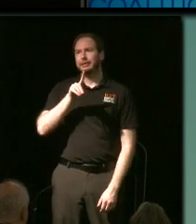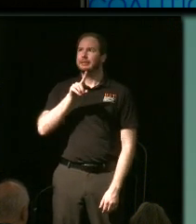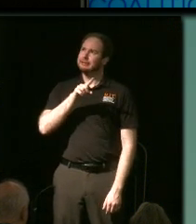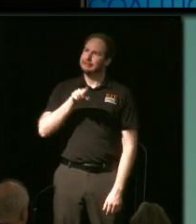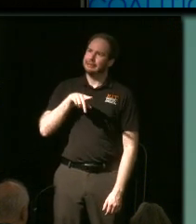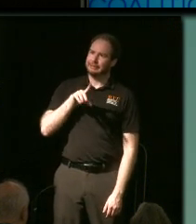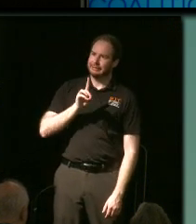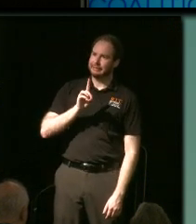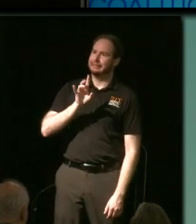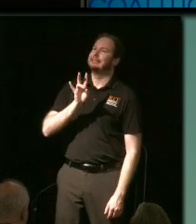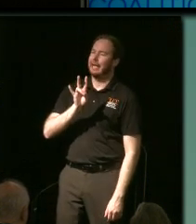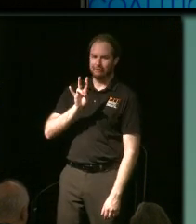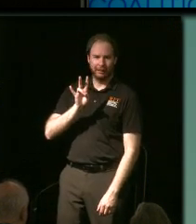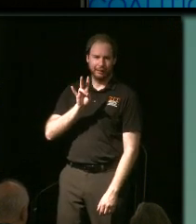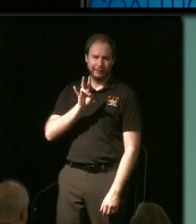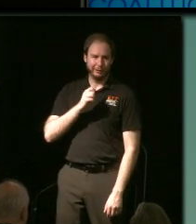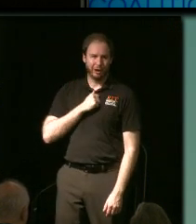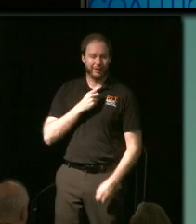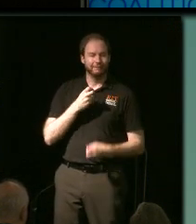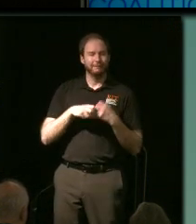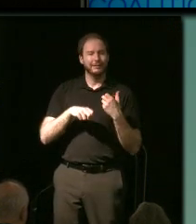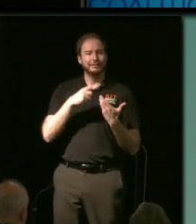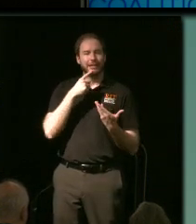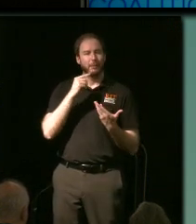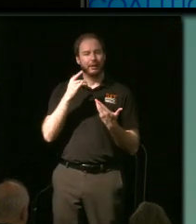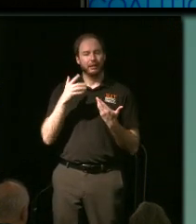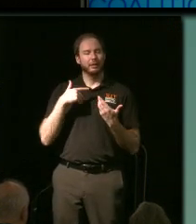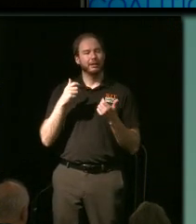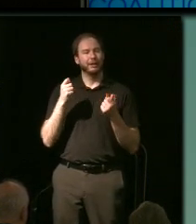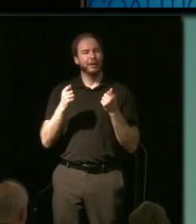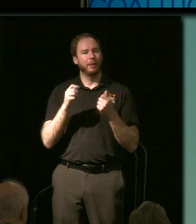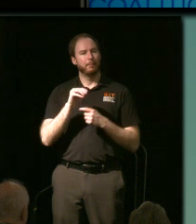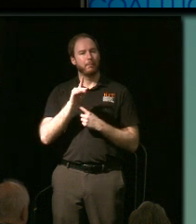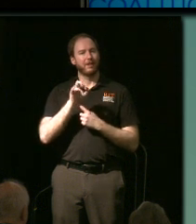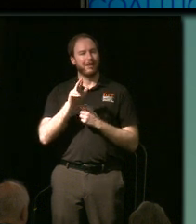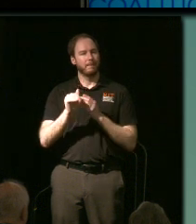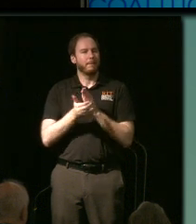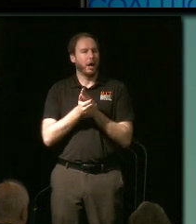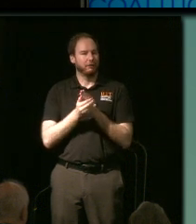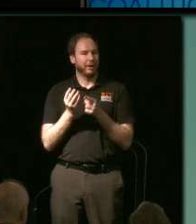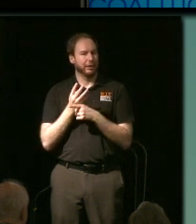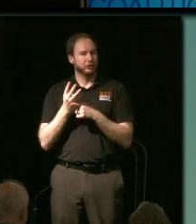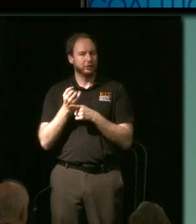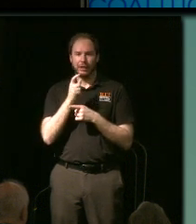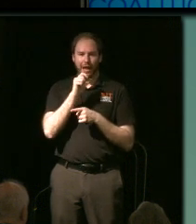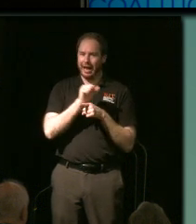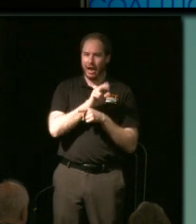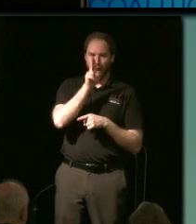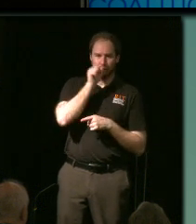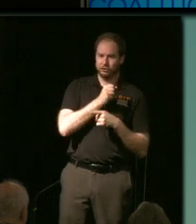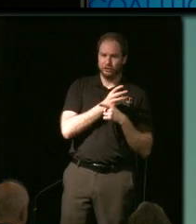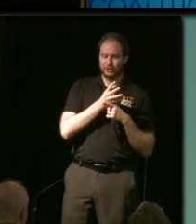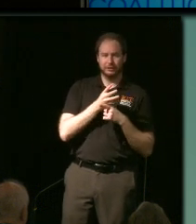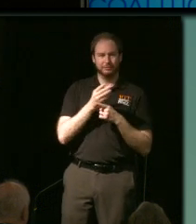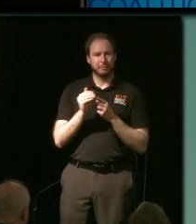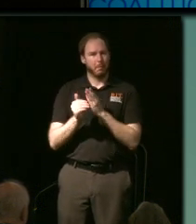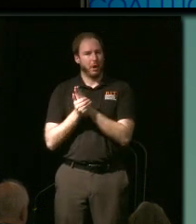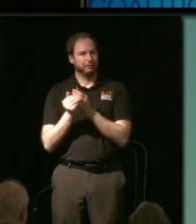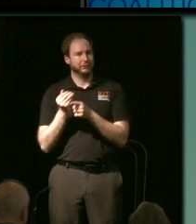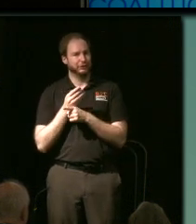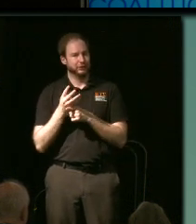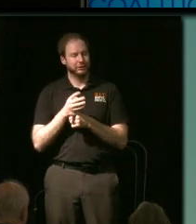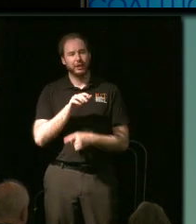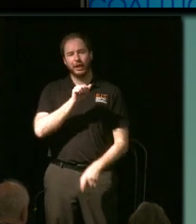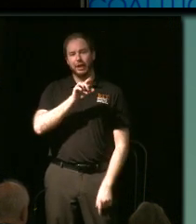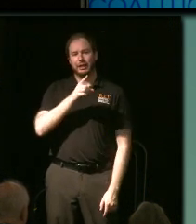PDZD7 just rolls right off your tongue. Probably is a modifier gene, maybe, but it's not an Usher gene. ABHD12 actually